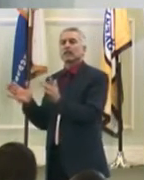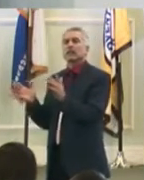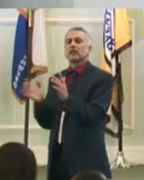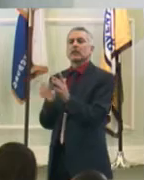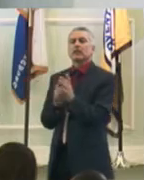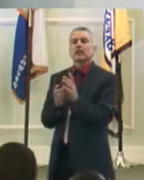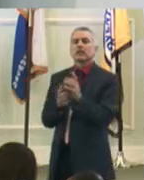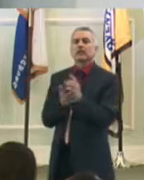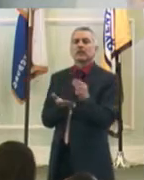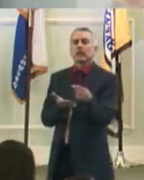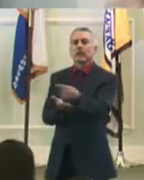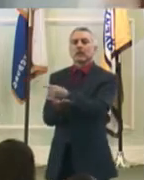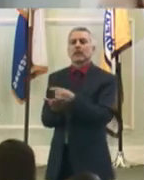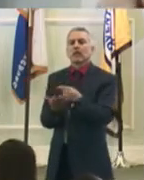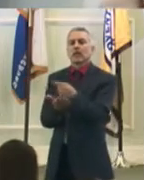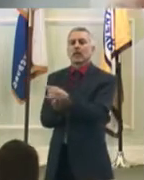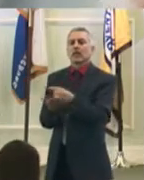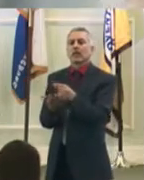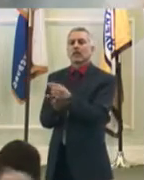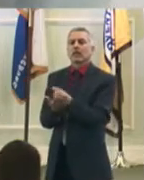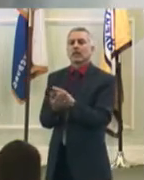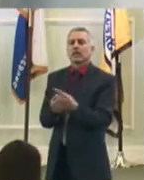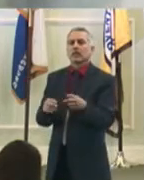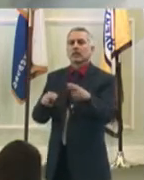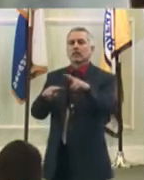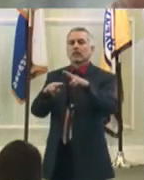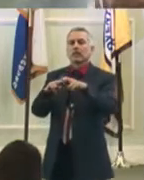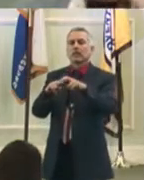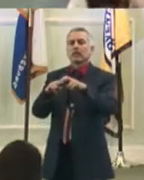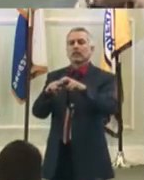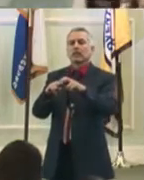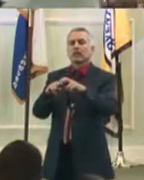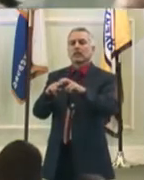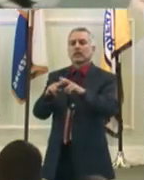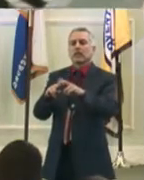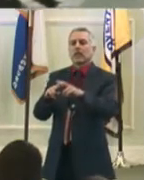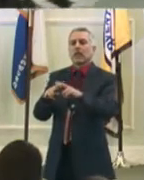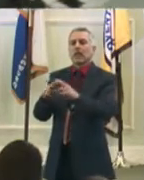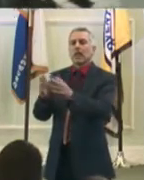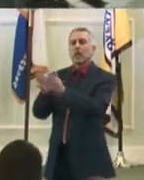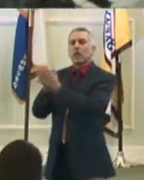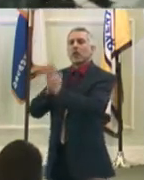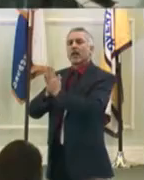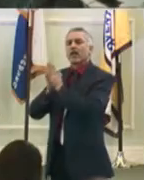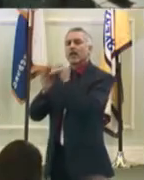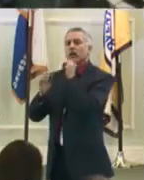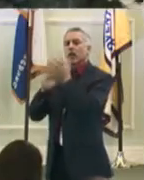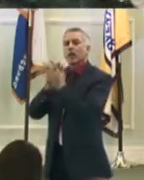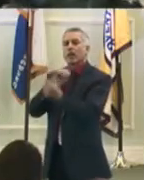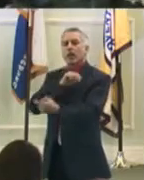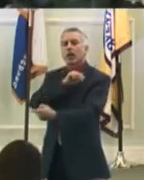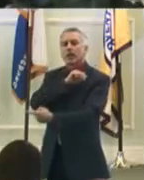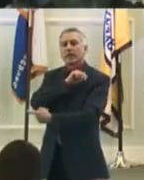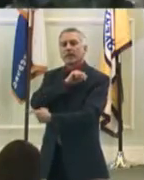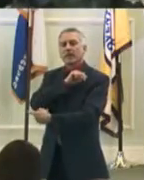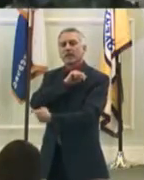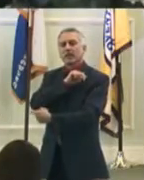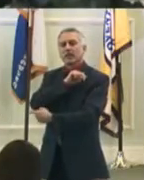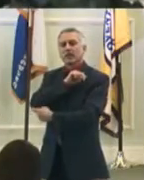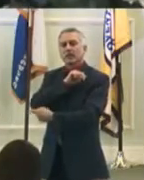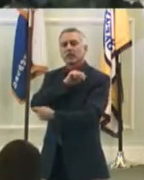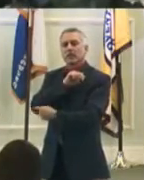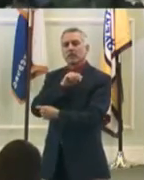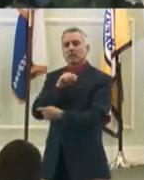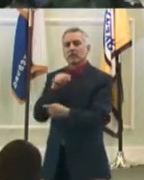Garden of Gethsemane. And when he was at the place, he said unto them, pray that ye enter not into temptation. And he was withdrawn from them about a